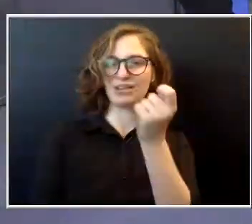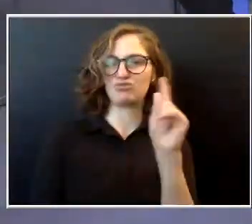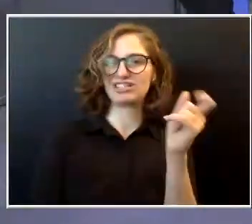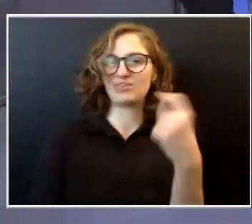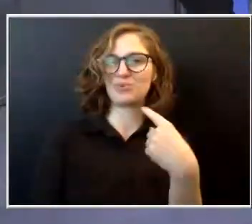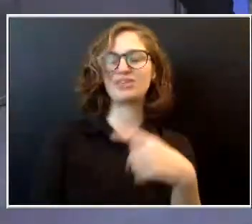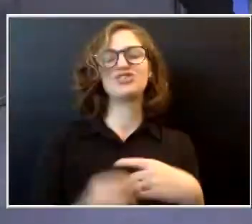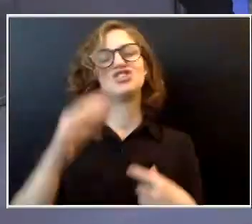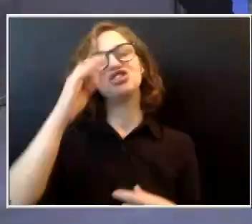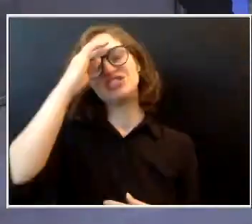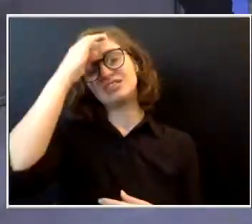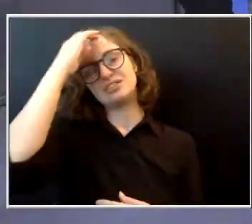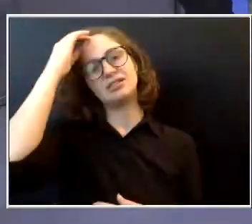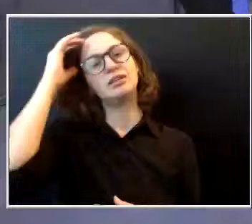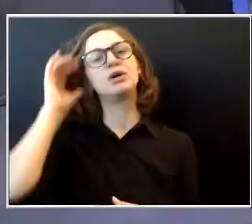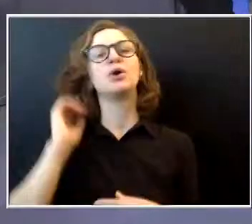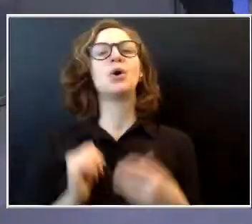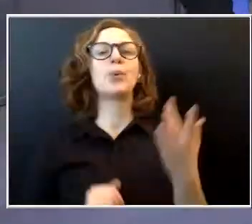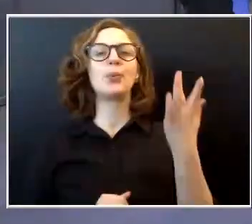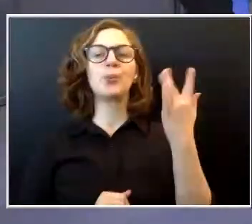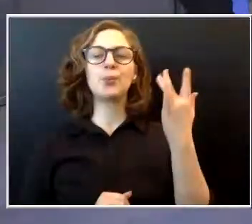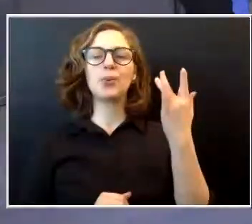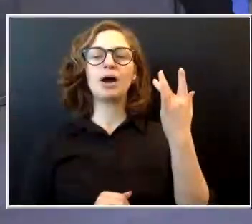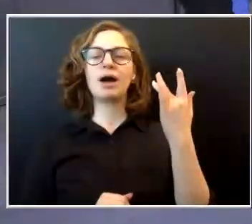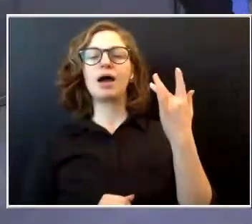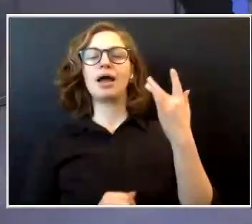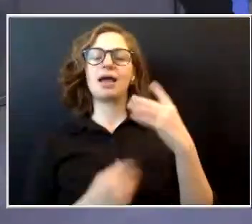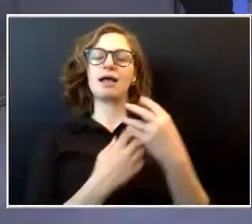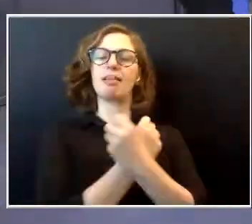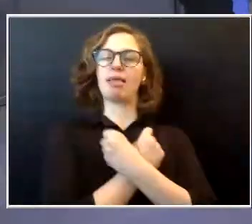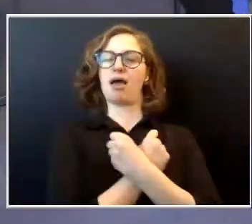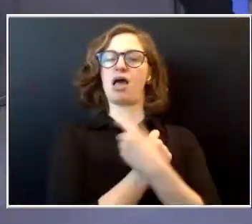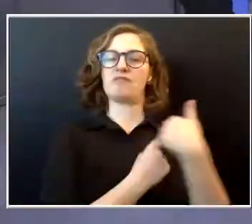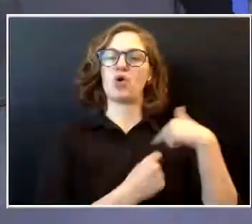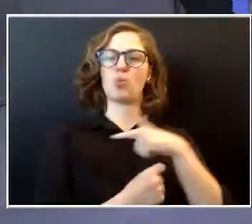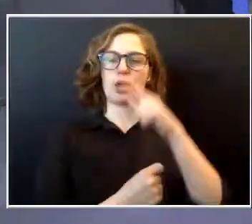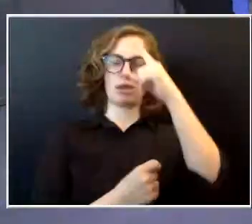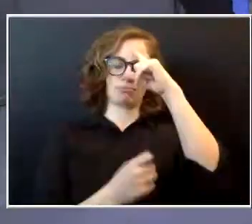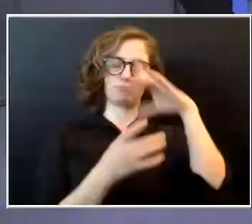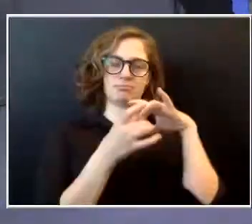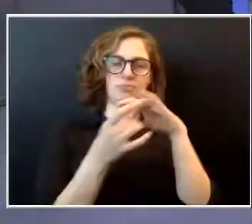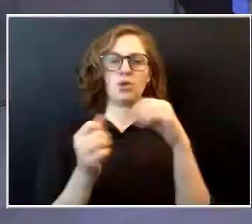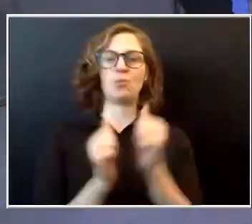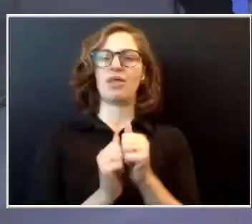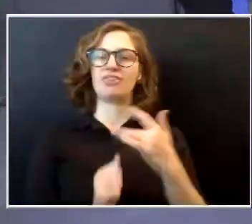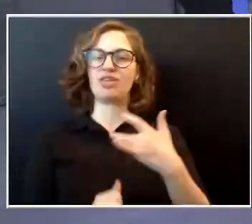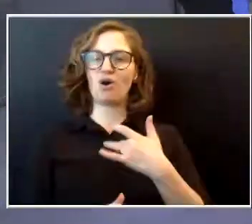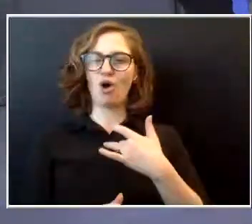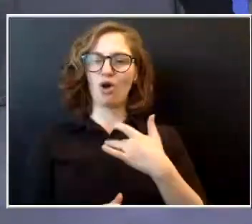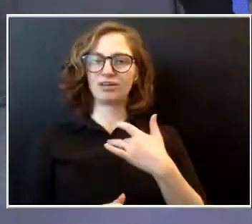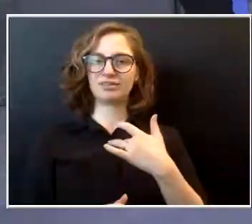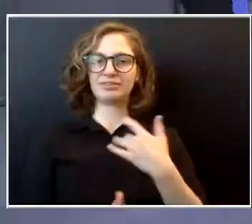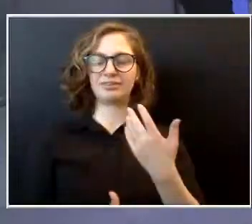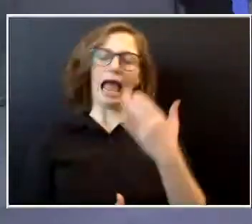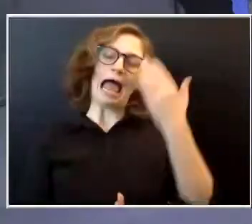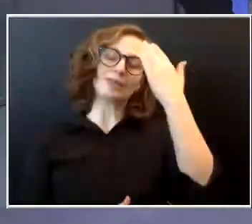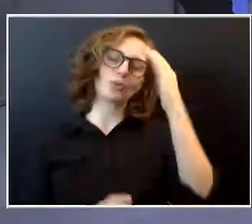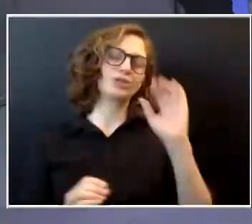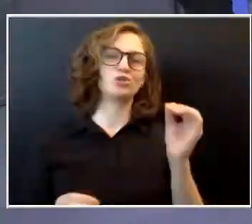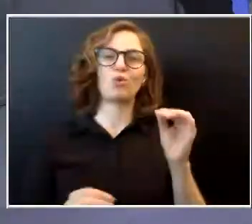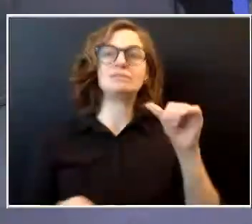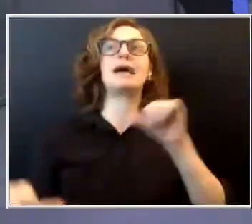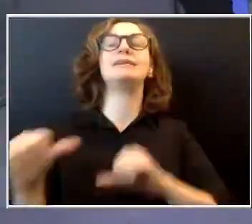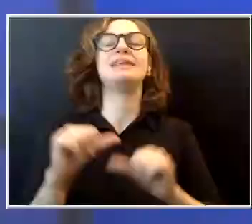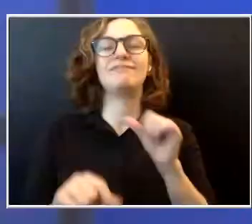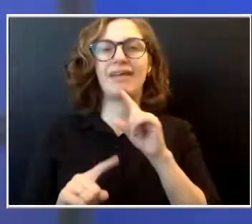think that we associate love with the heart? What's your take on that? I know there's not a scientific answer to this, but